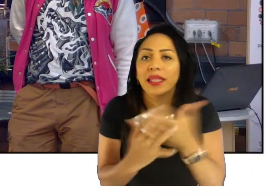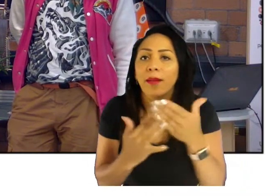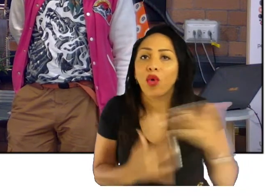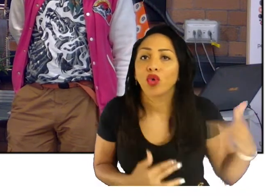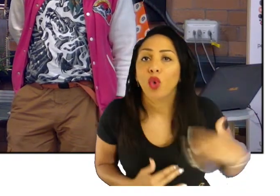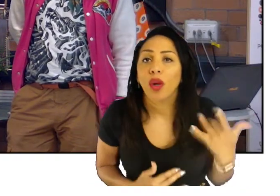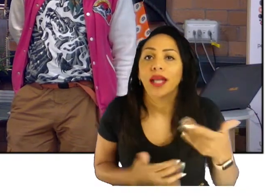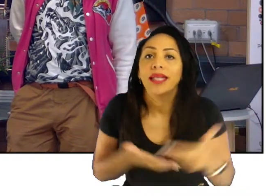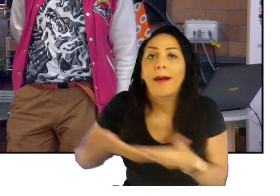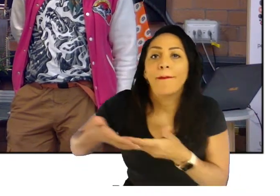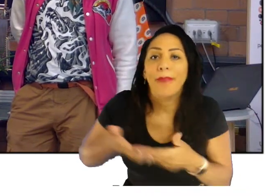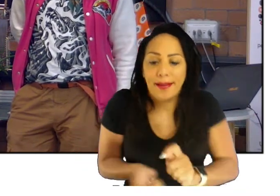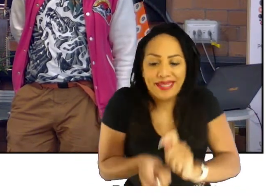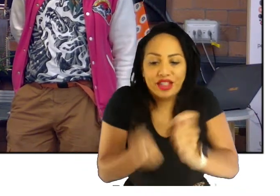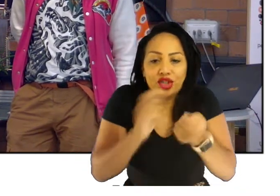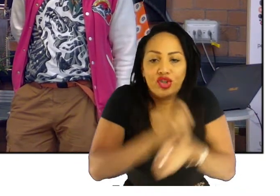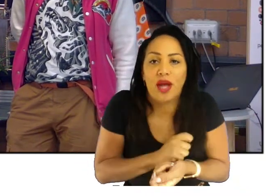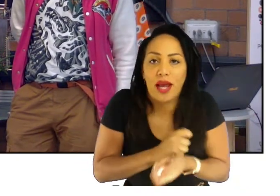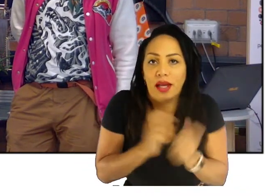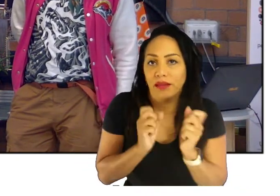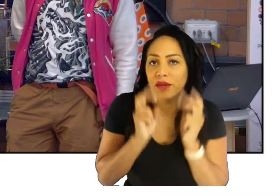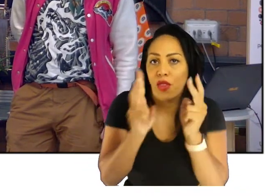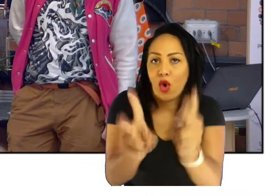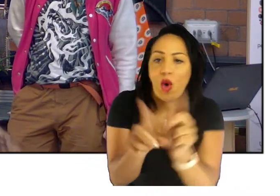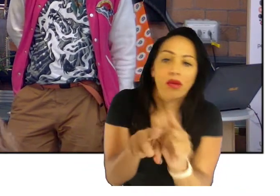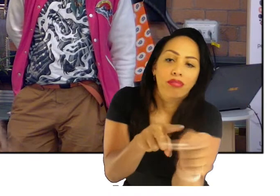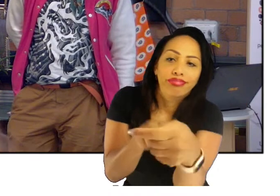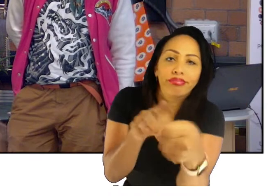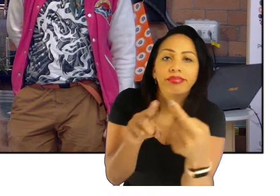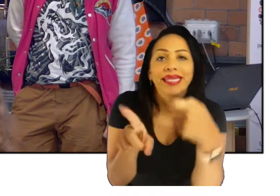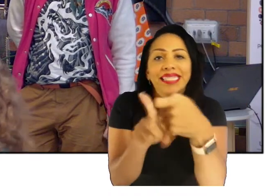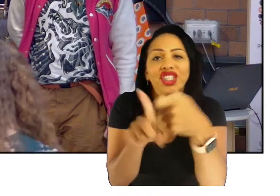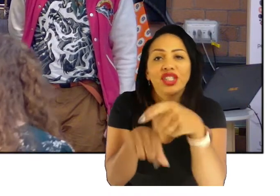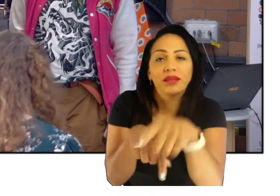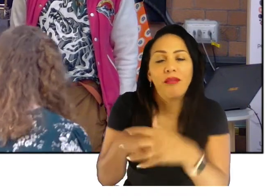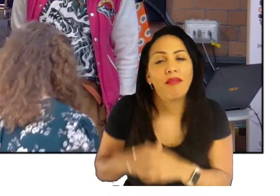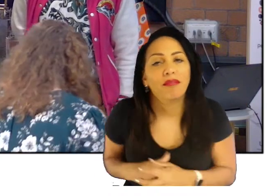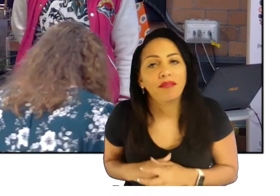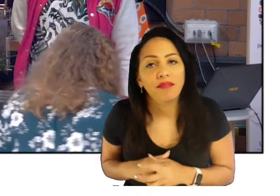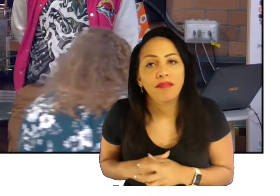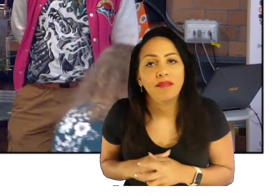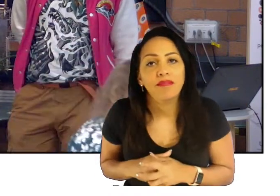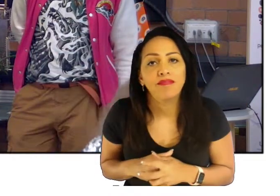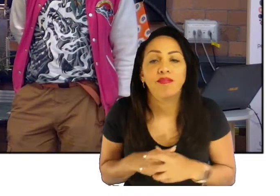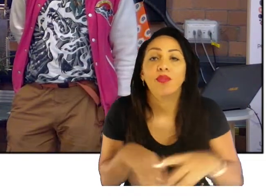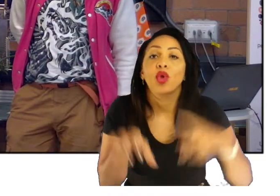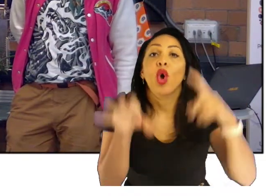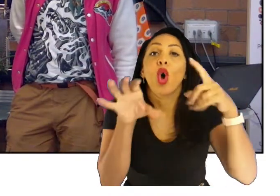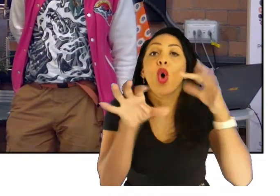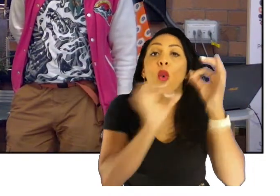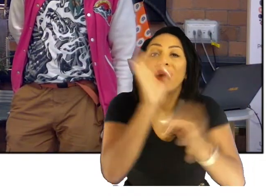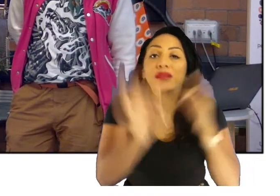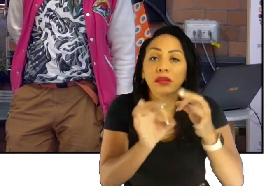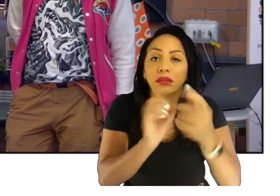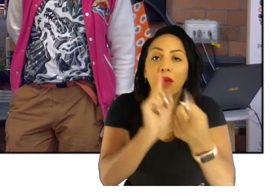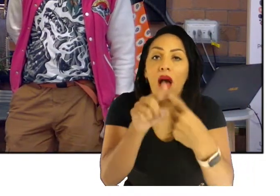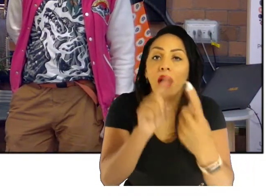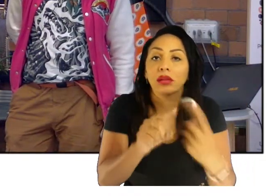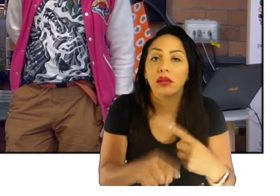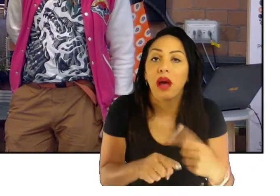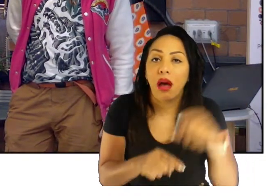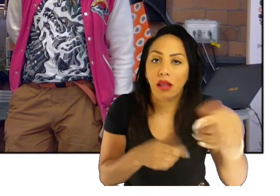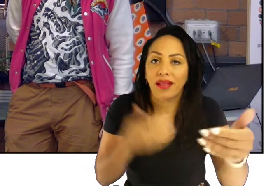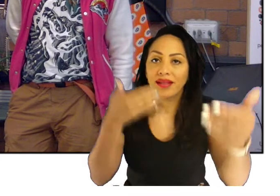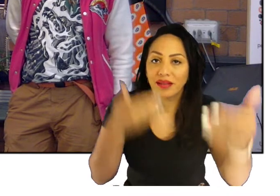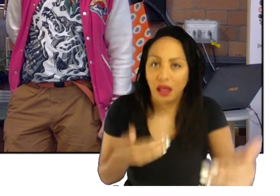in the corridor just over there next to the kitchen. There's a Q&A at the end of the talk. For those of you watching online,